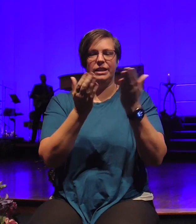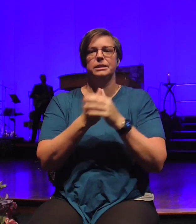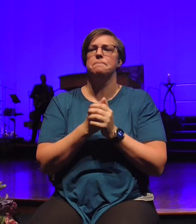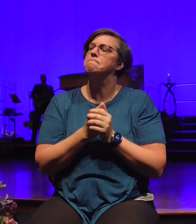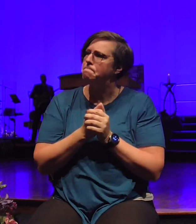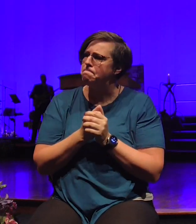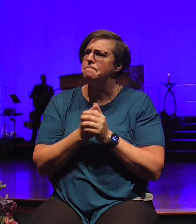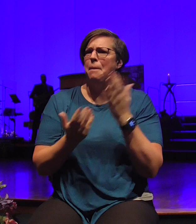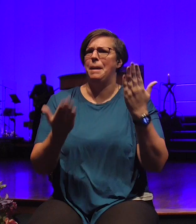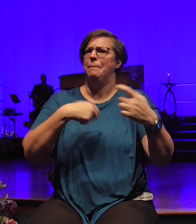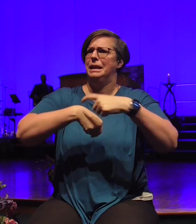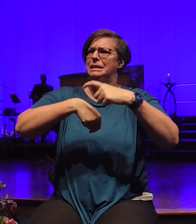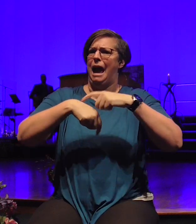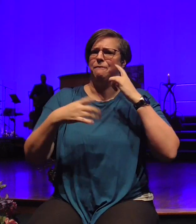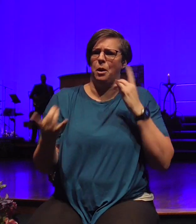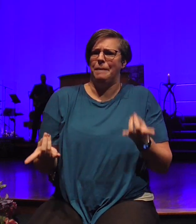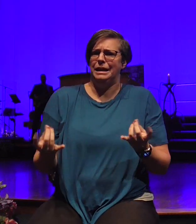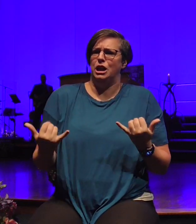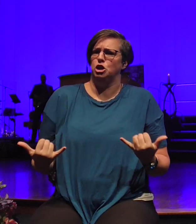now.